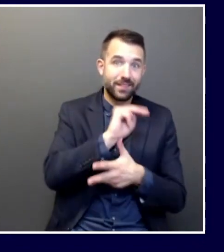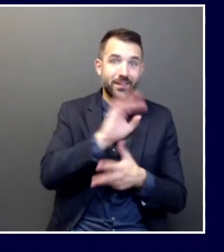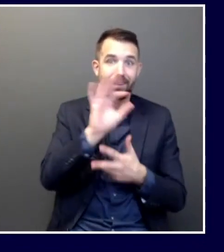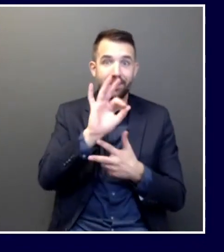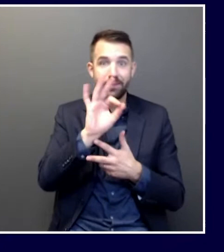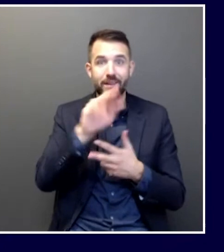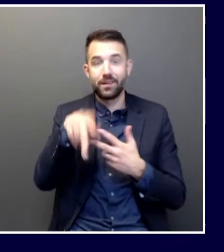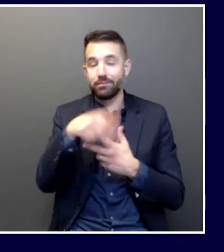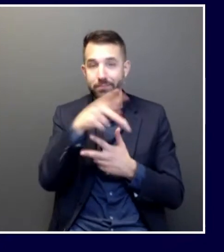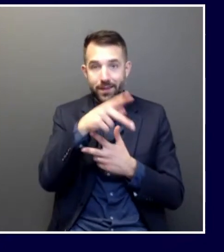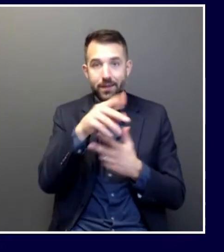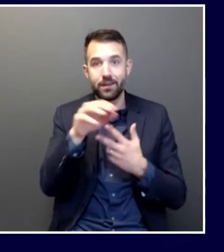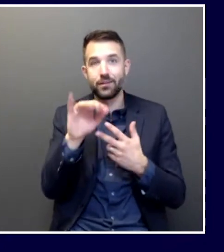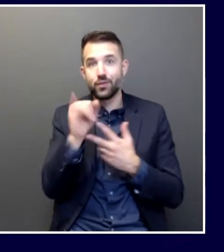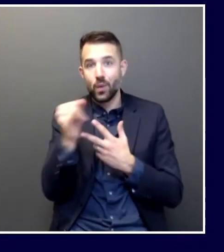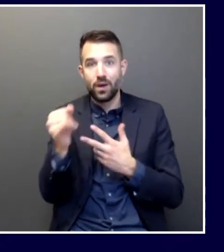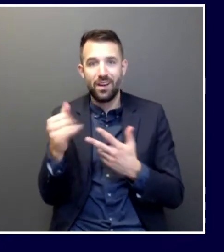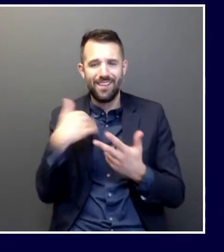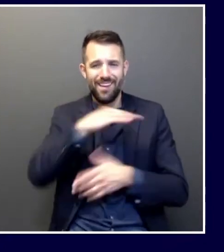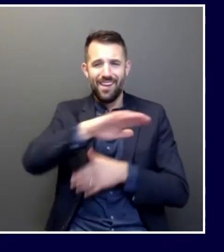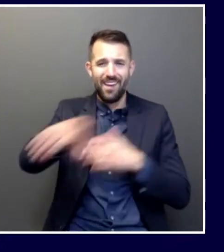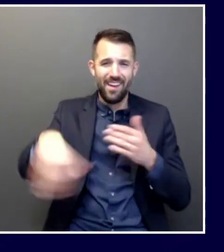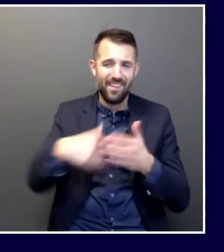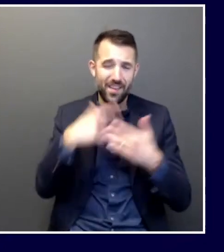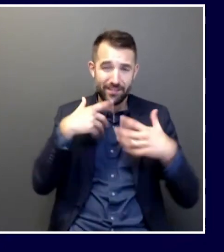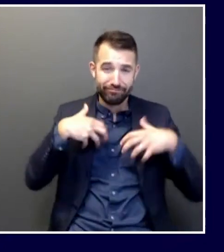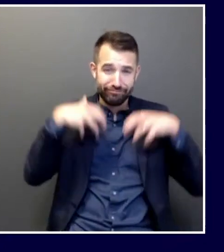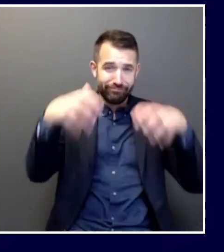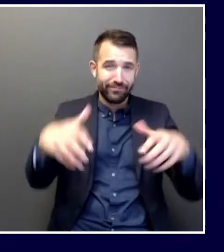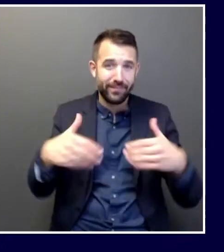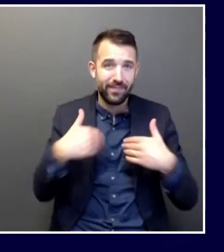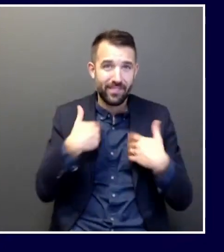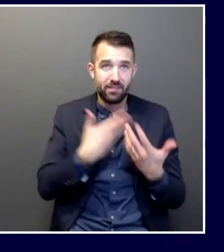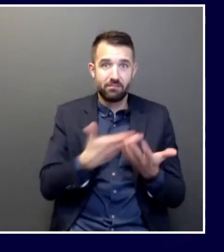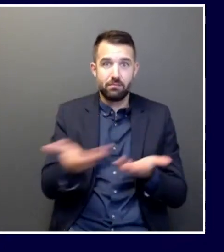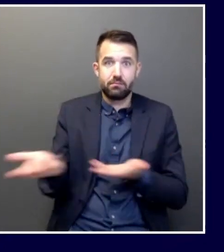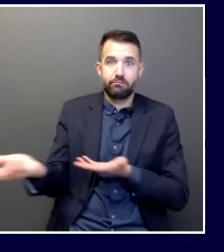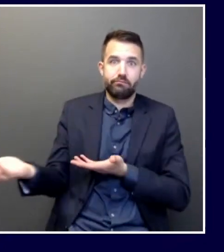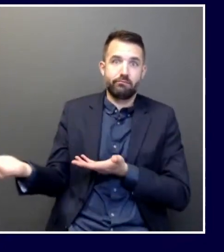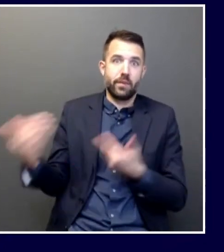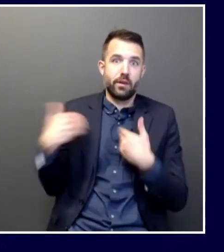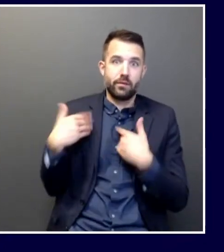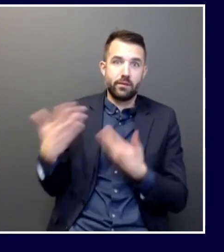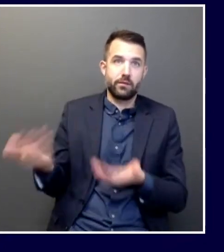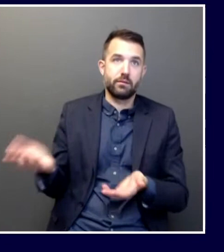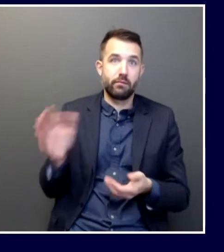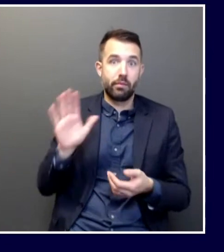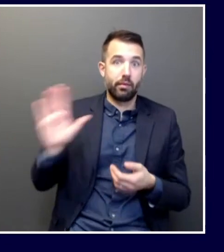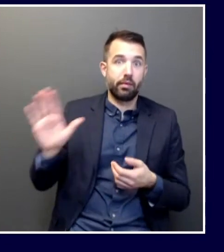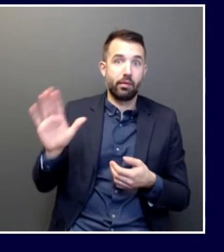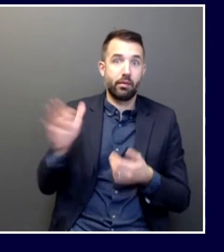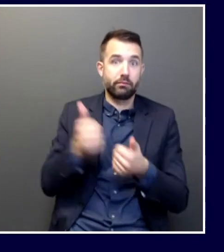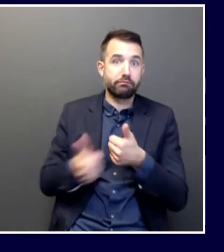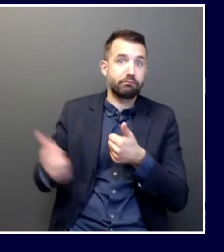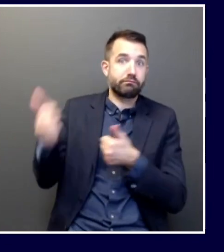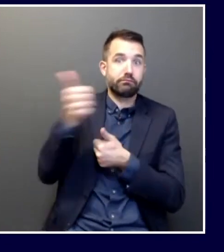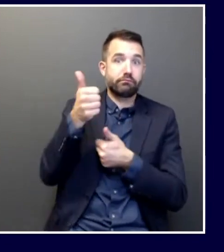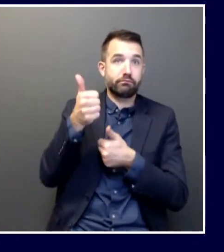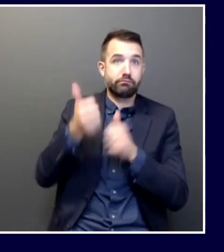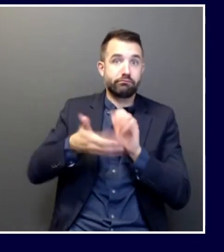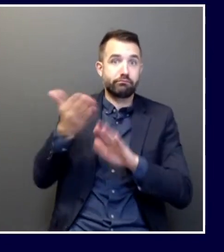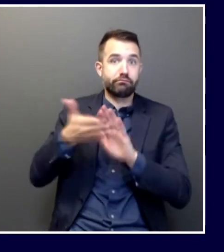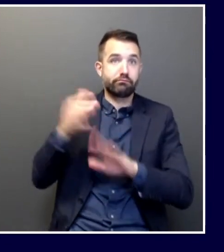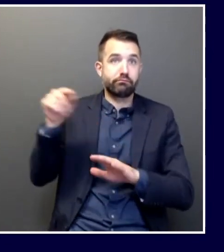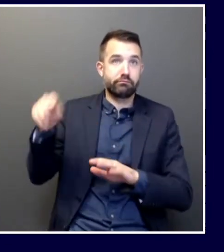I've been in regular contact with the director of York County CMA, Director Cleaves, and I know they are open. No appointment is necessary, and